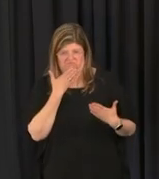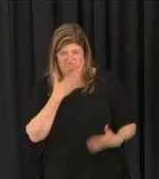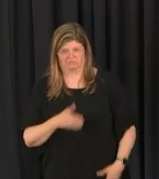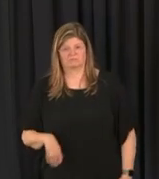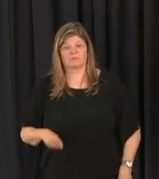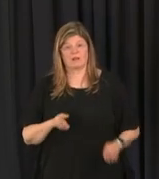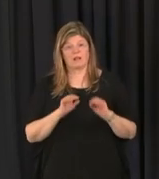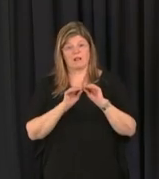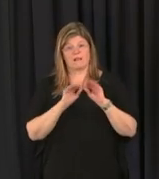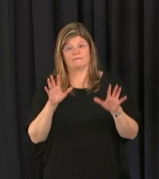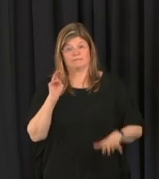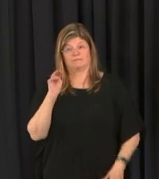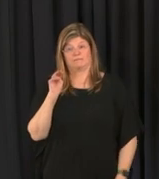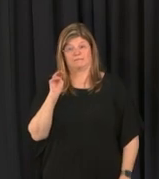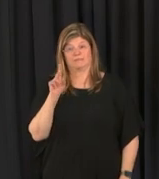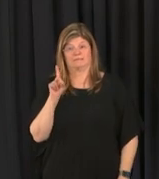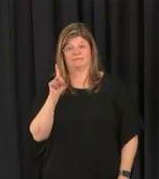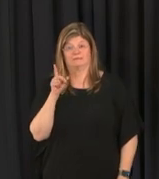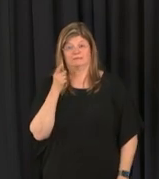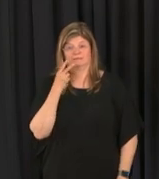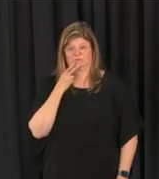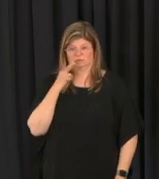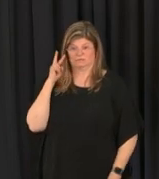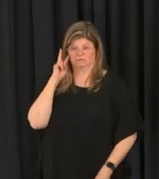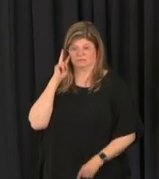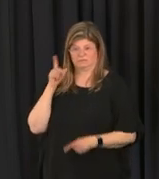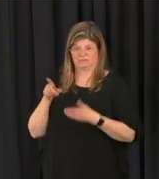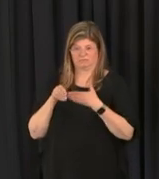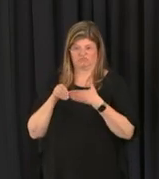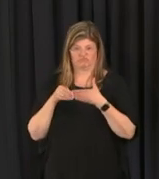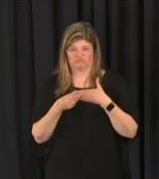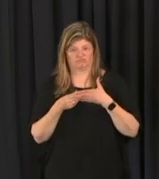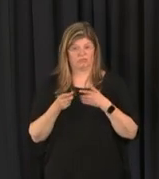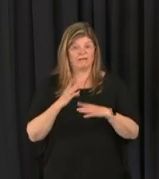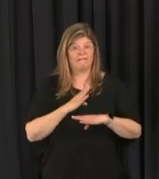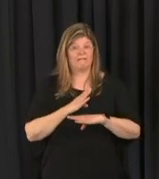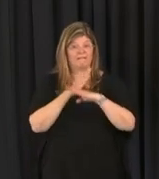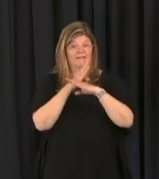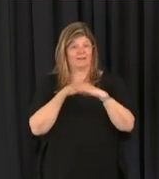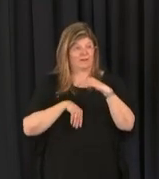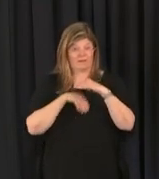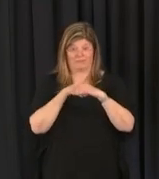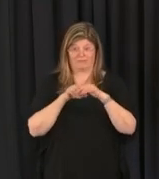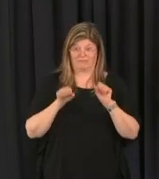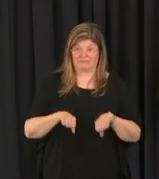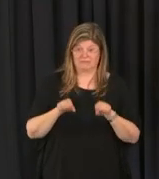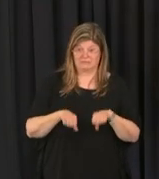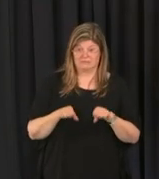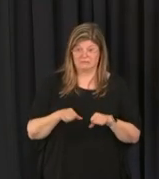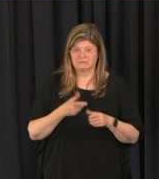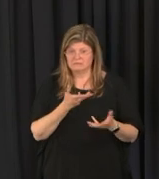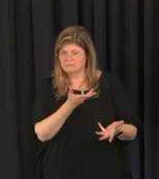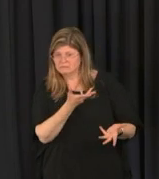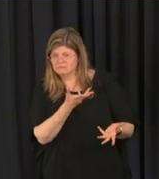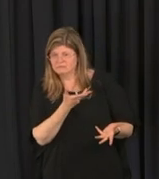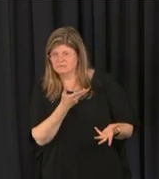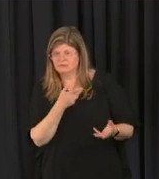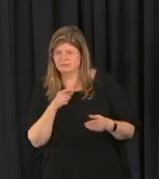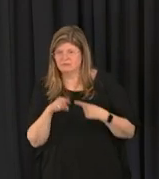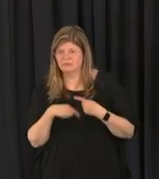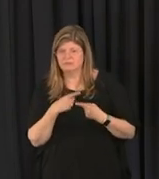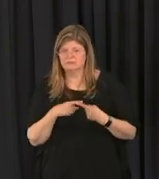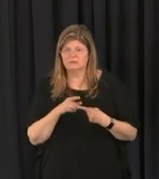Obviously, Maryland a couple of days ago relaxed numerous restrictions around capacity. Is there any thought about how